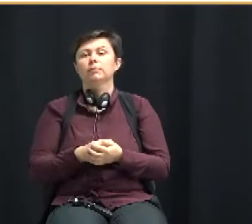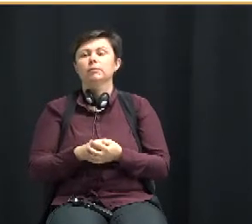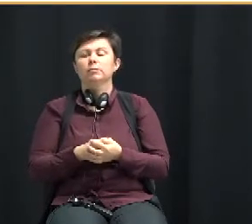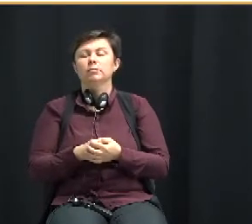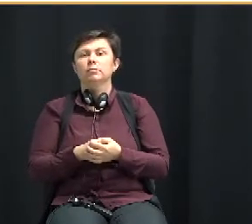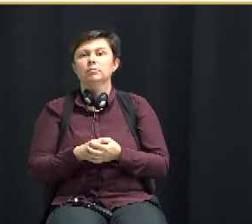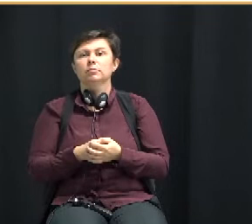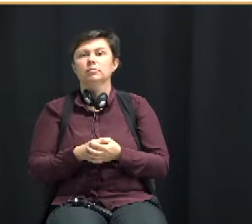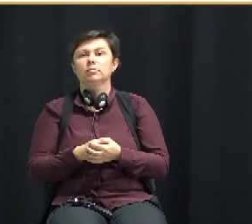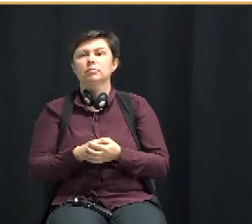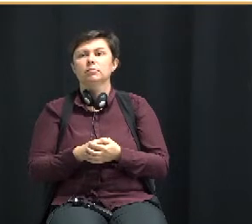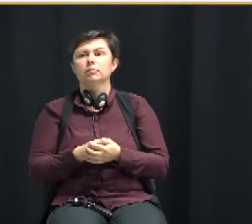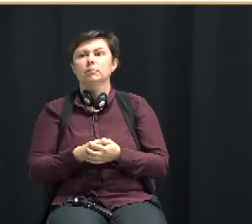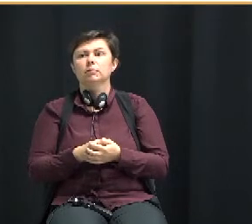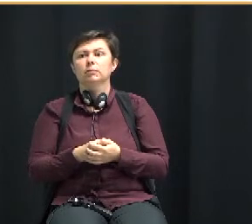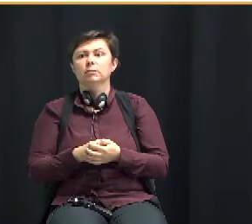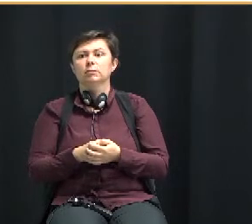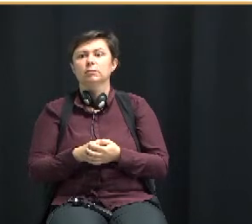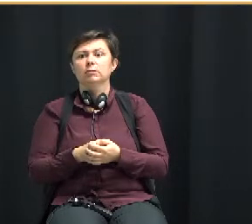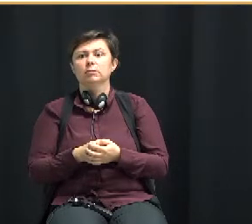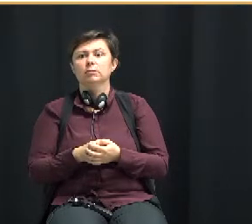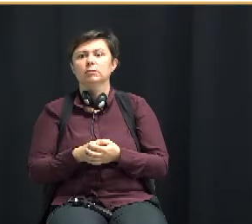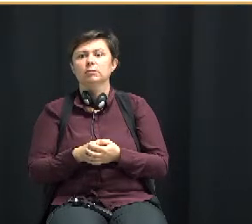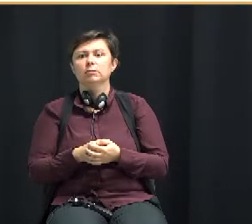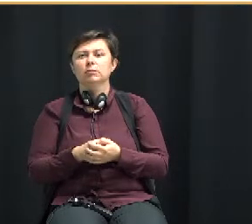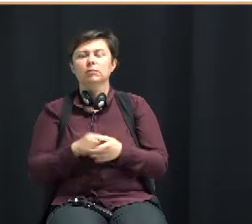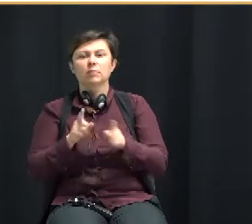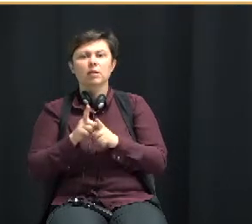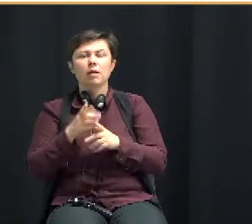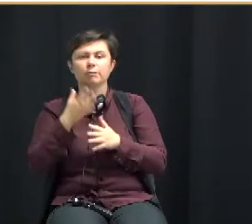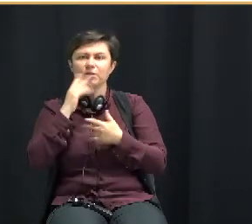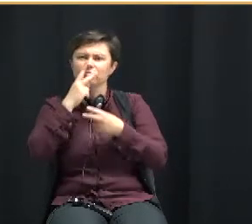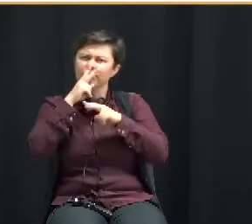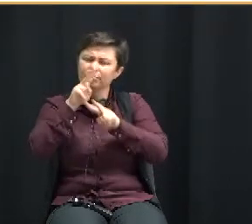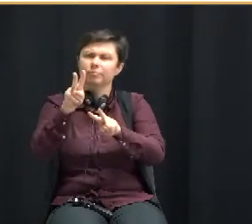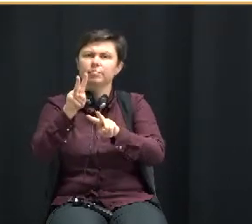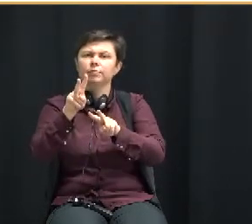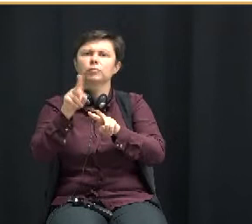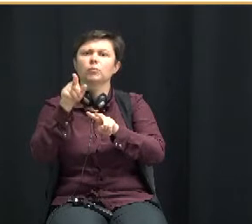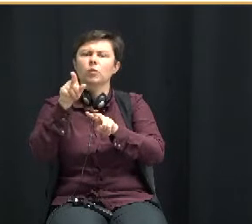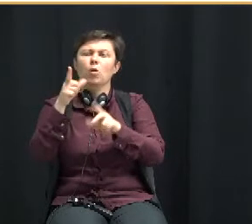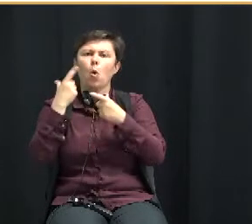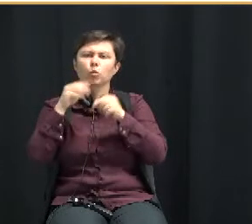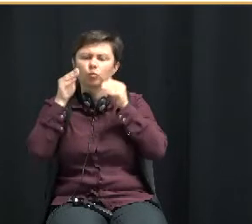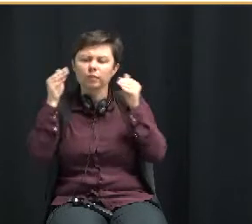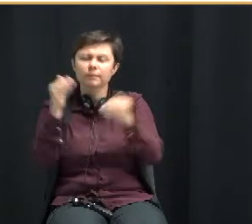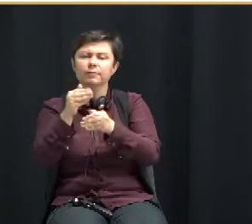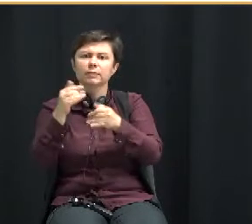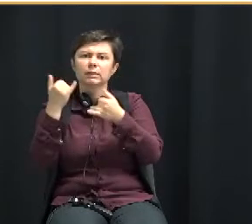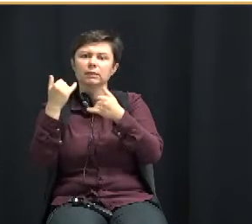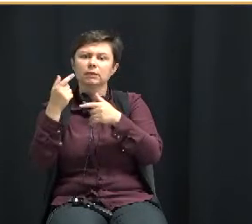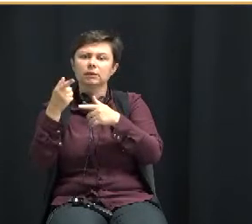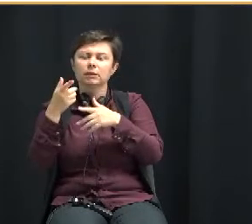people should travel in silence. So we need to take into account the fact that